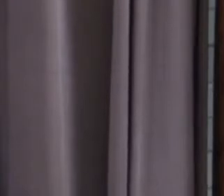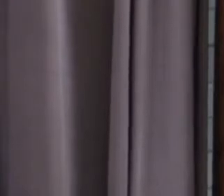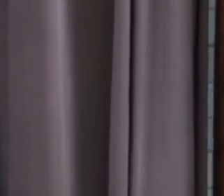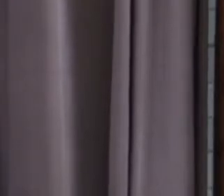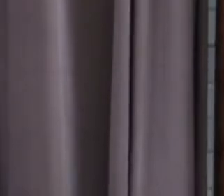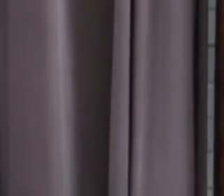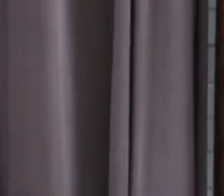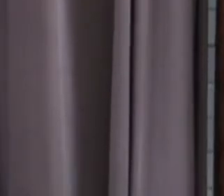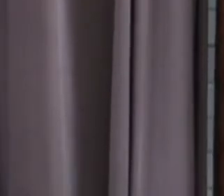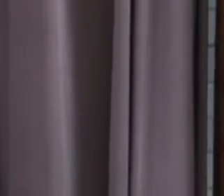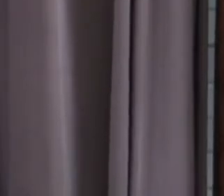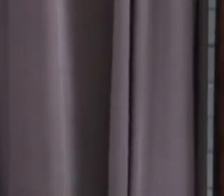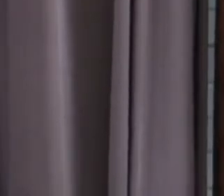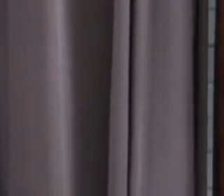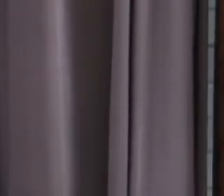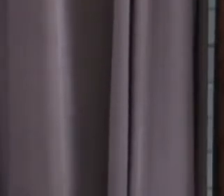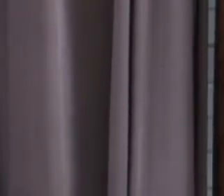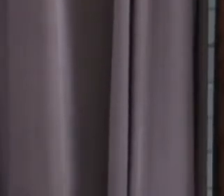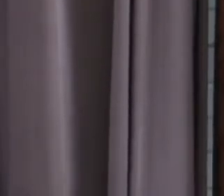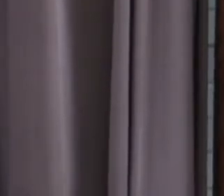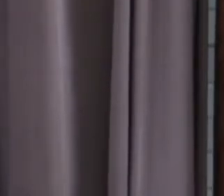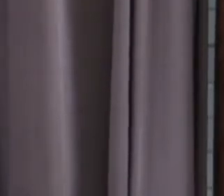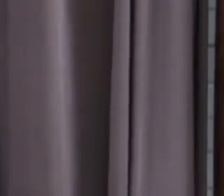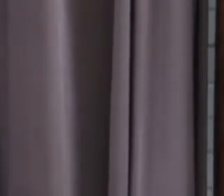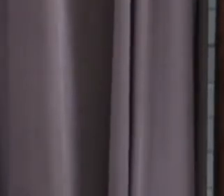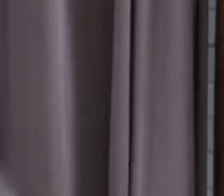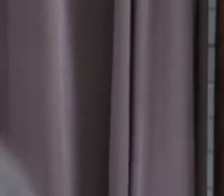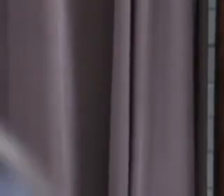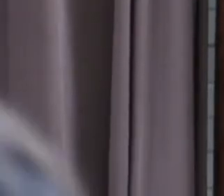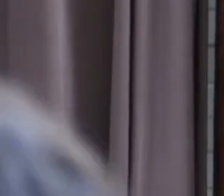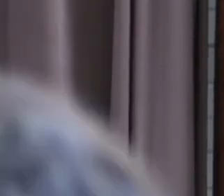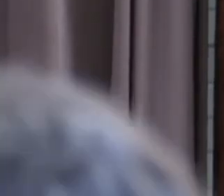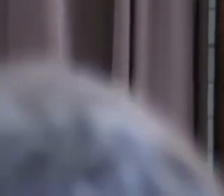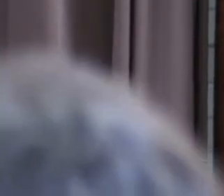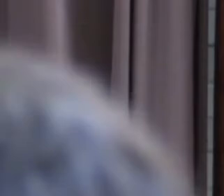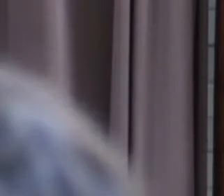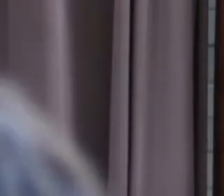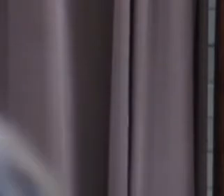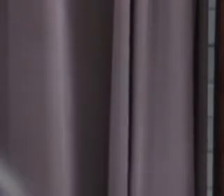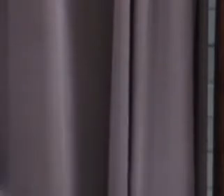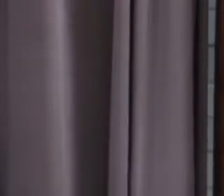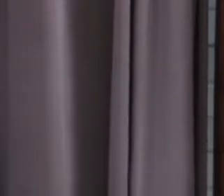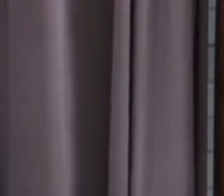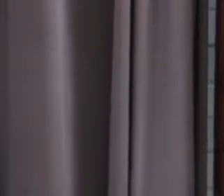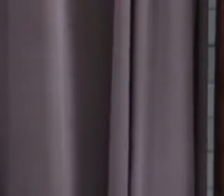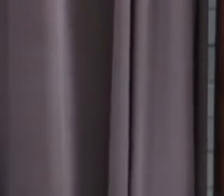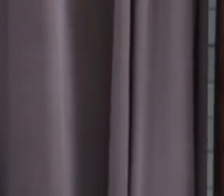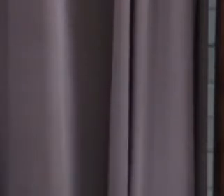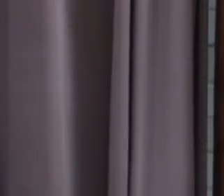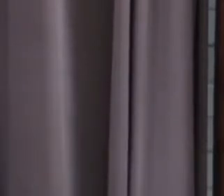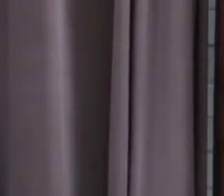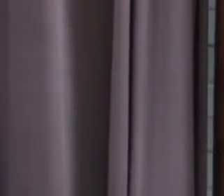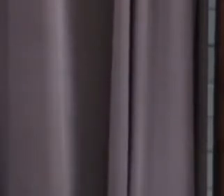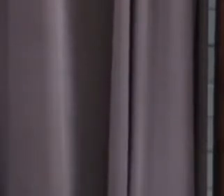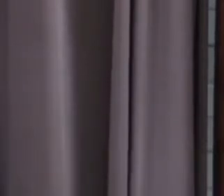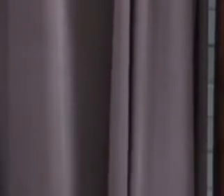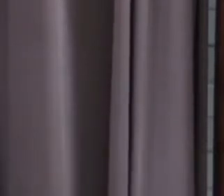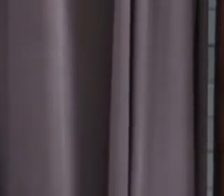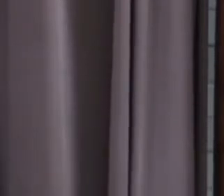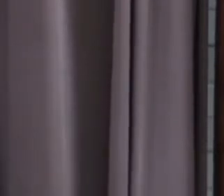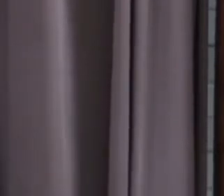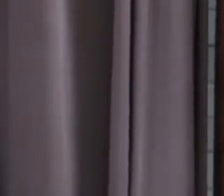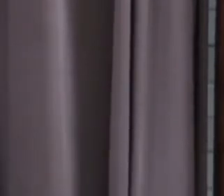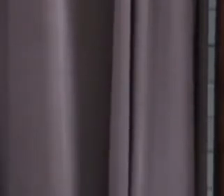their dues and for everybody to be taken care of. And the Muslims are looking still for